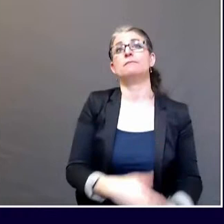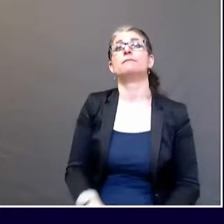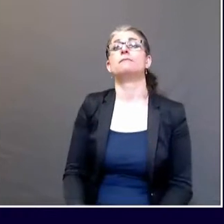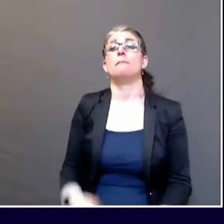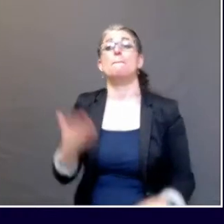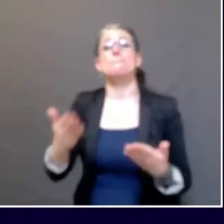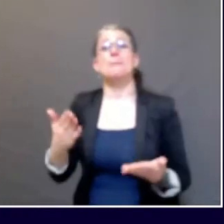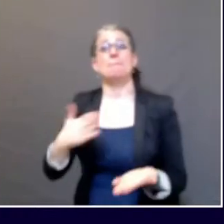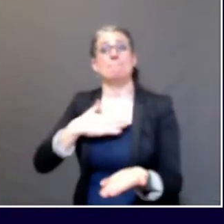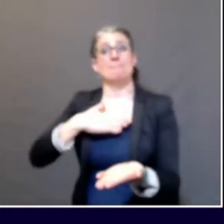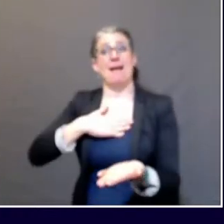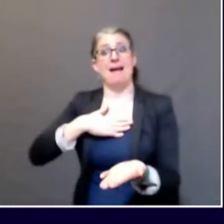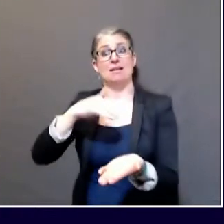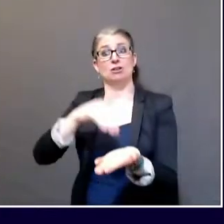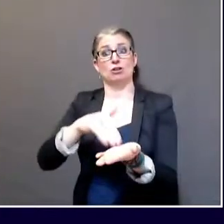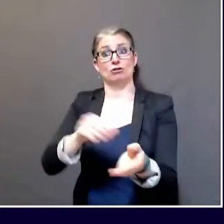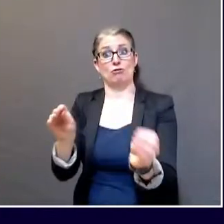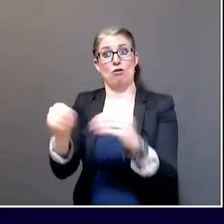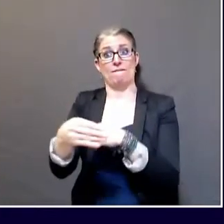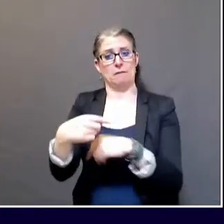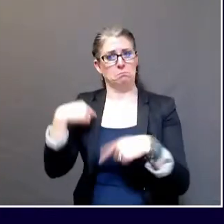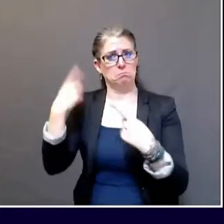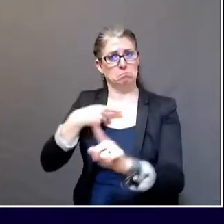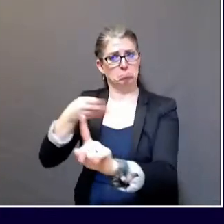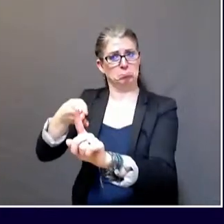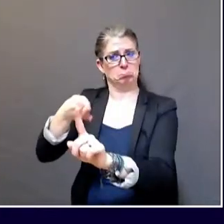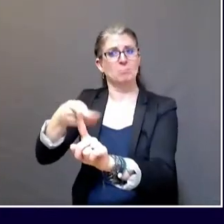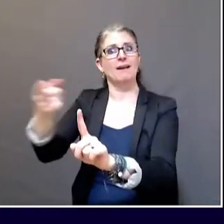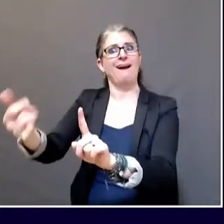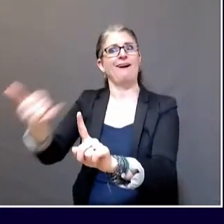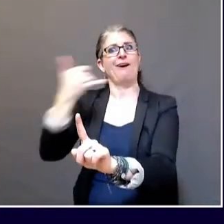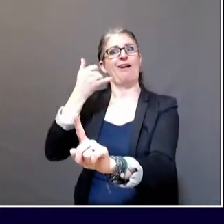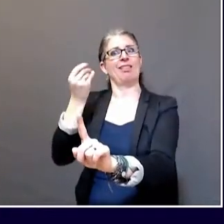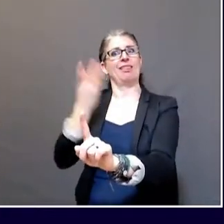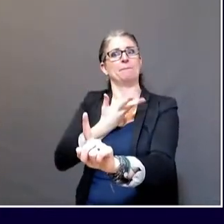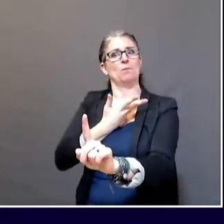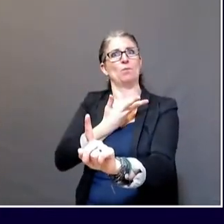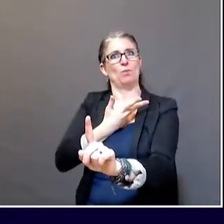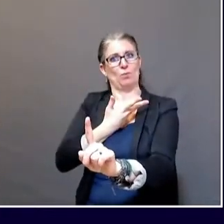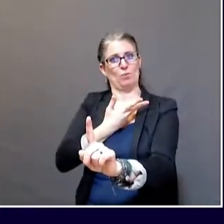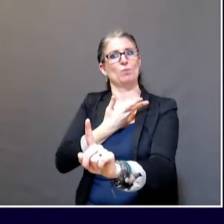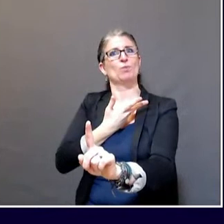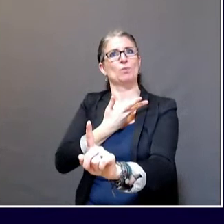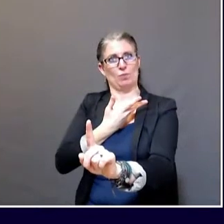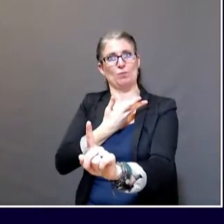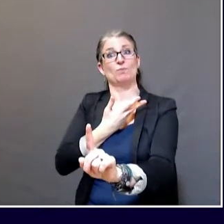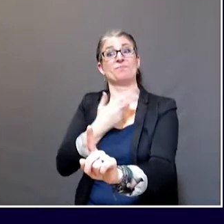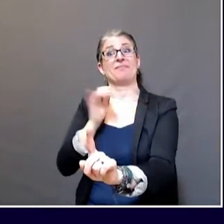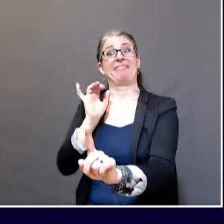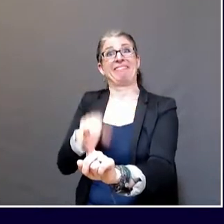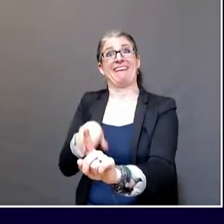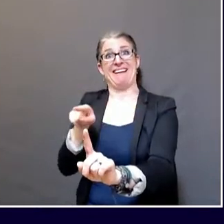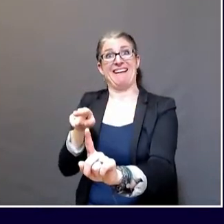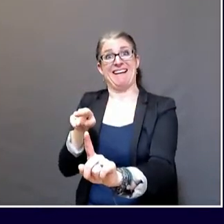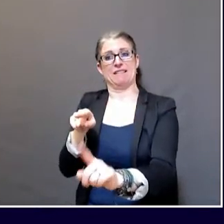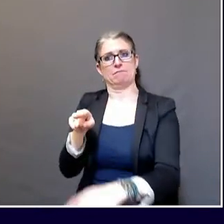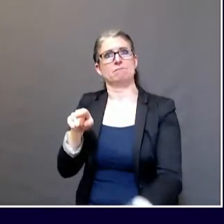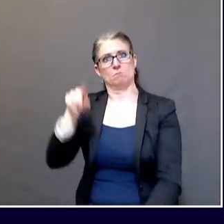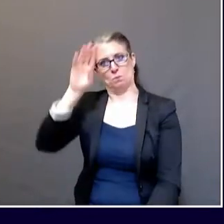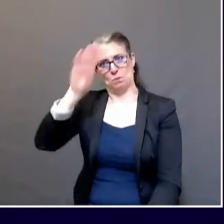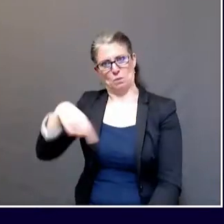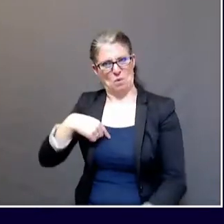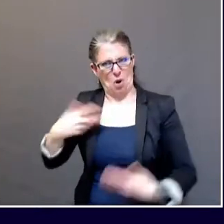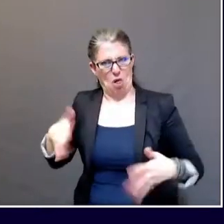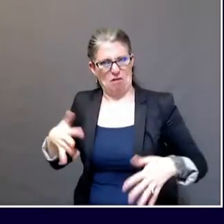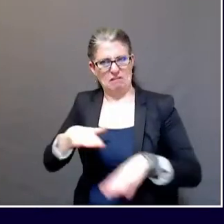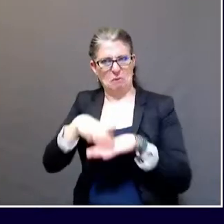systems that are proactively reaching out to their patients in certain categories to let them know how they can schedule a